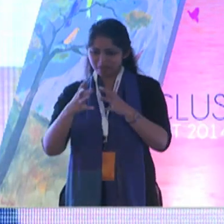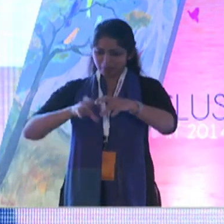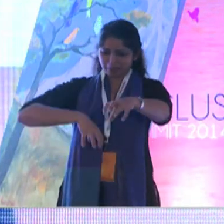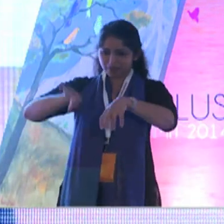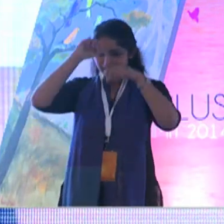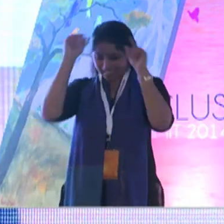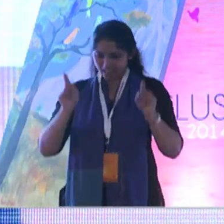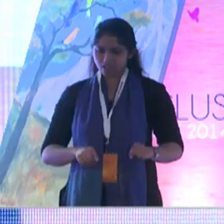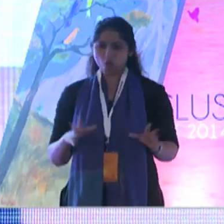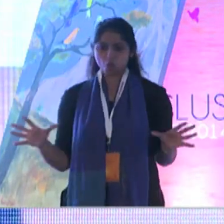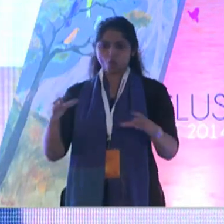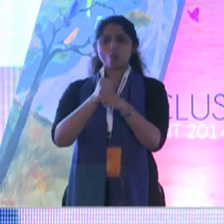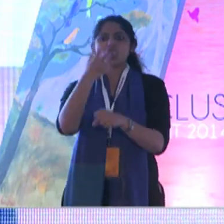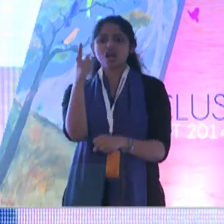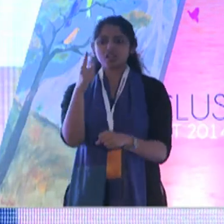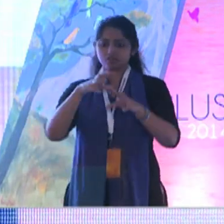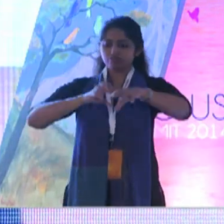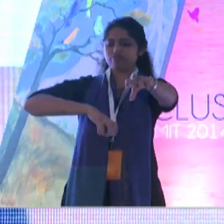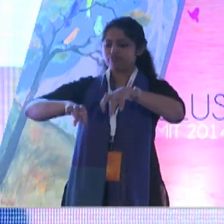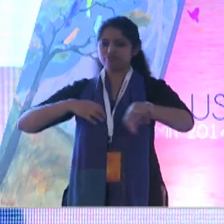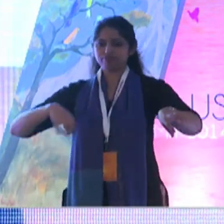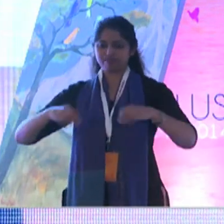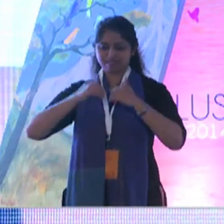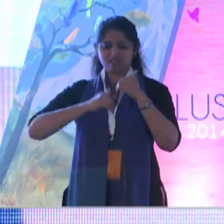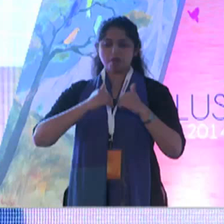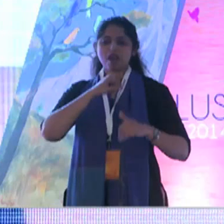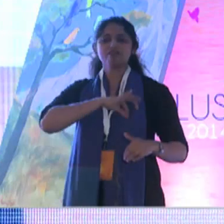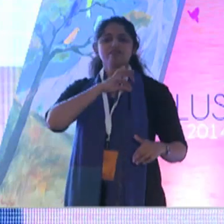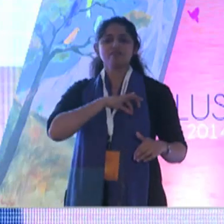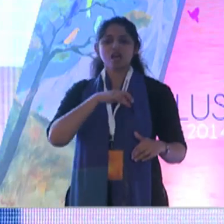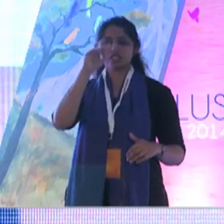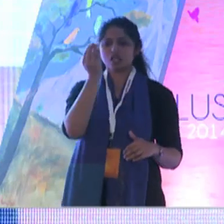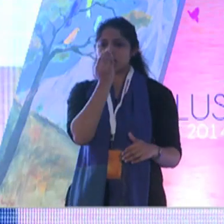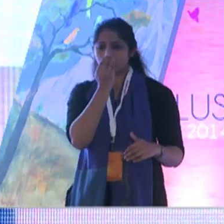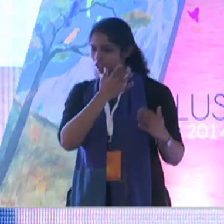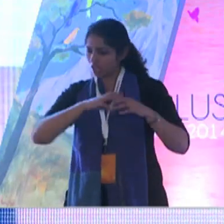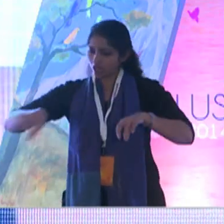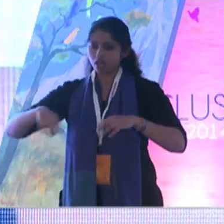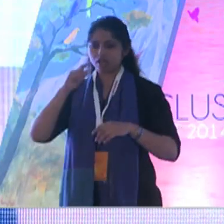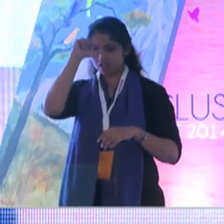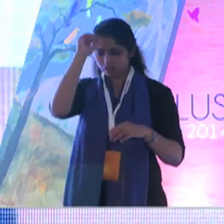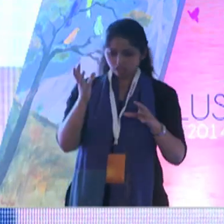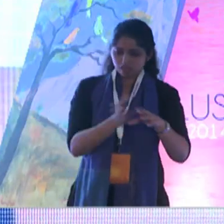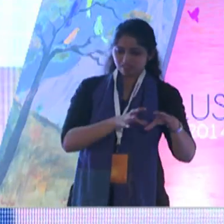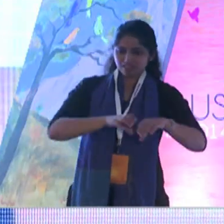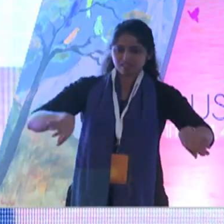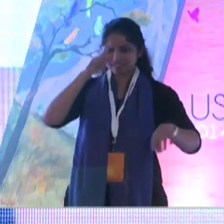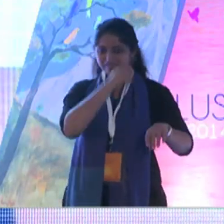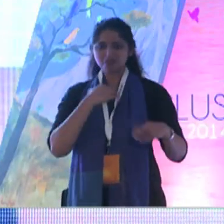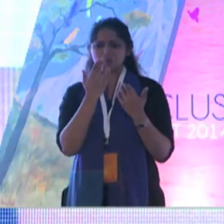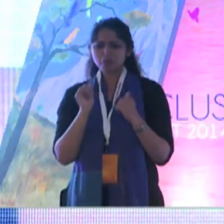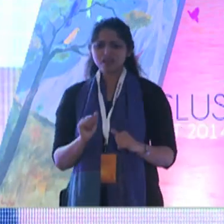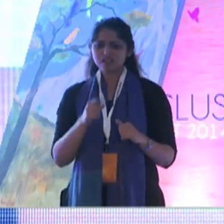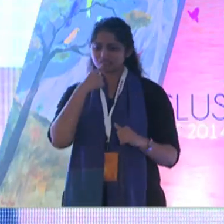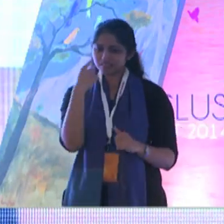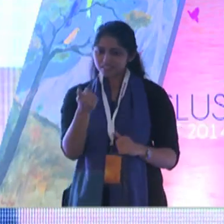your creed or your subcaste, so politicians won't look at you. I will make it a crusade now, every single day.